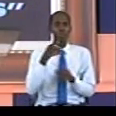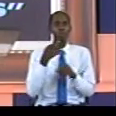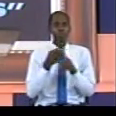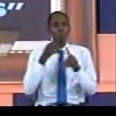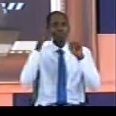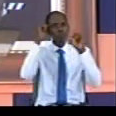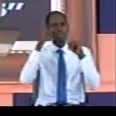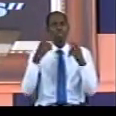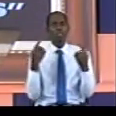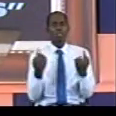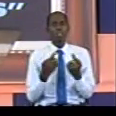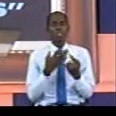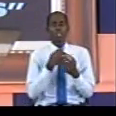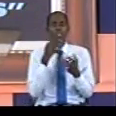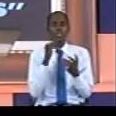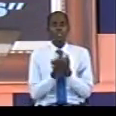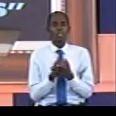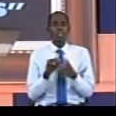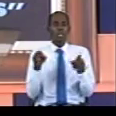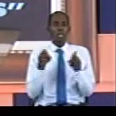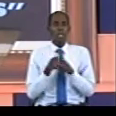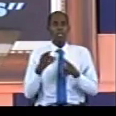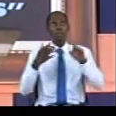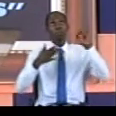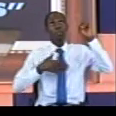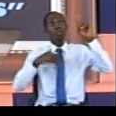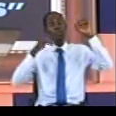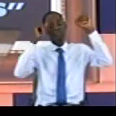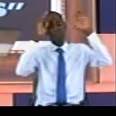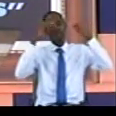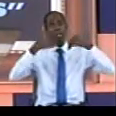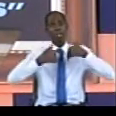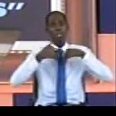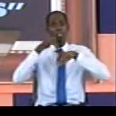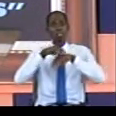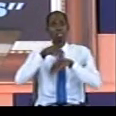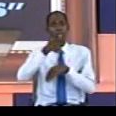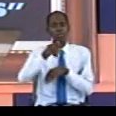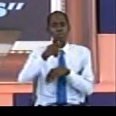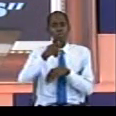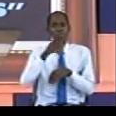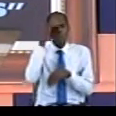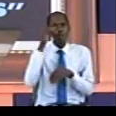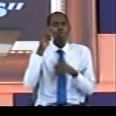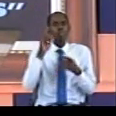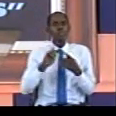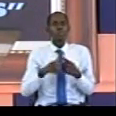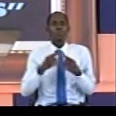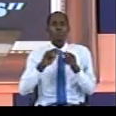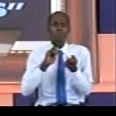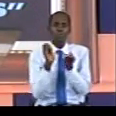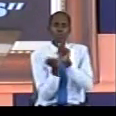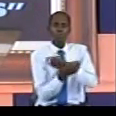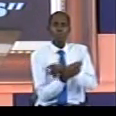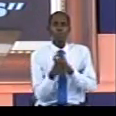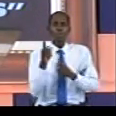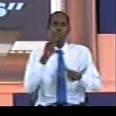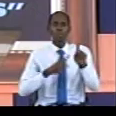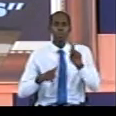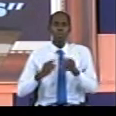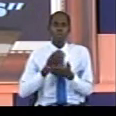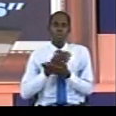He said, as my Father have sent me. What did he send him to do? He sent him to turn people away from